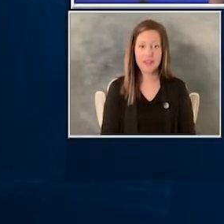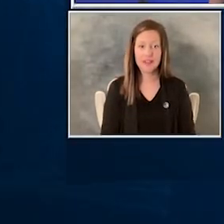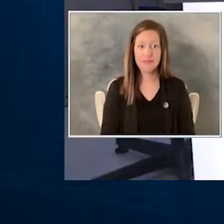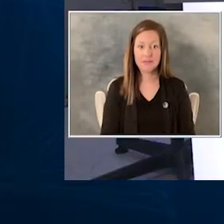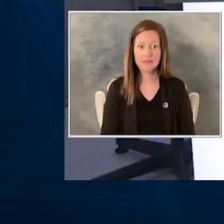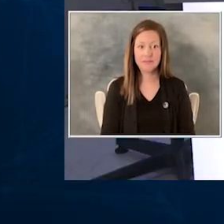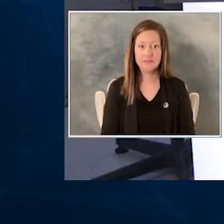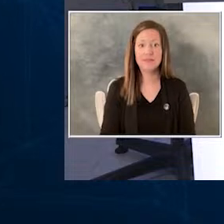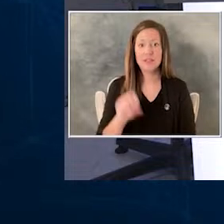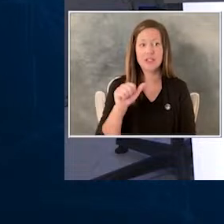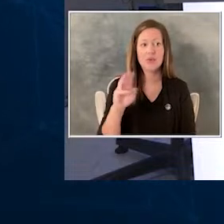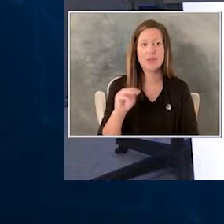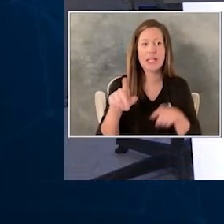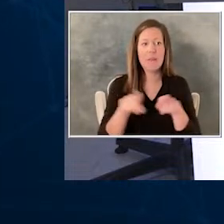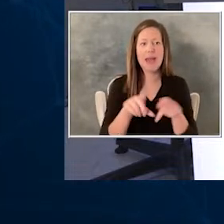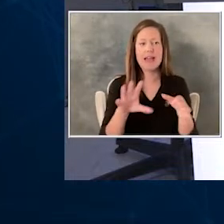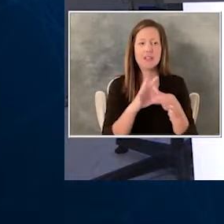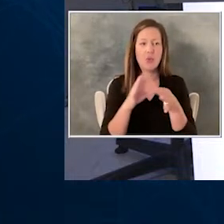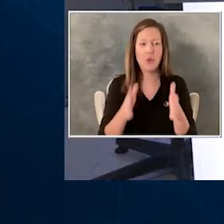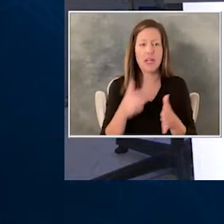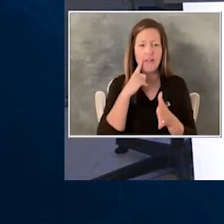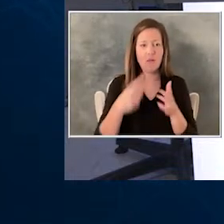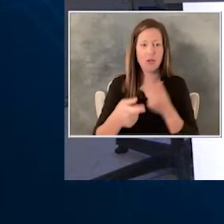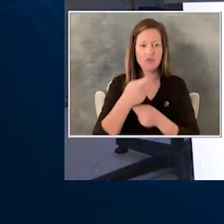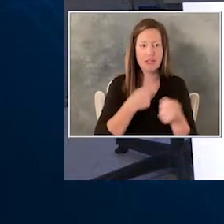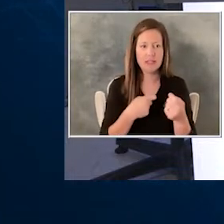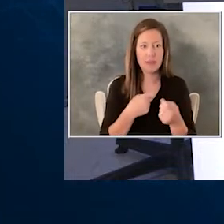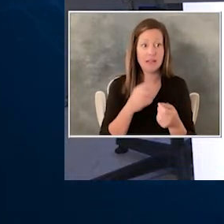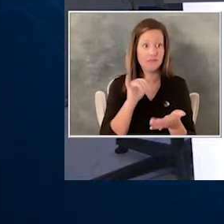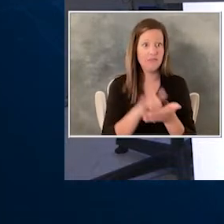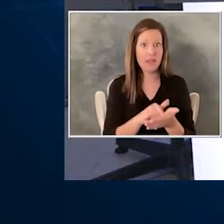transplant coordinator, this is what you do.